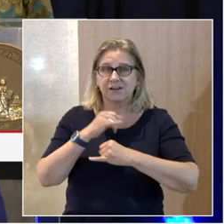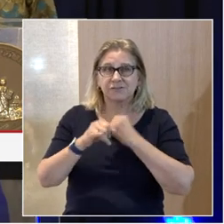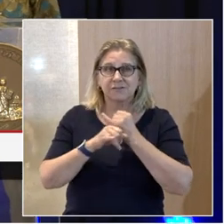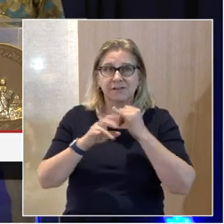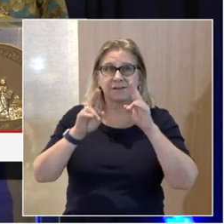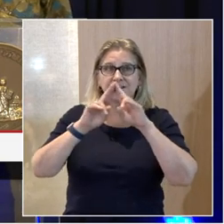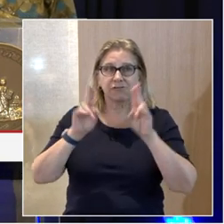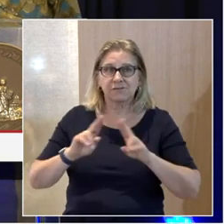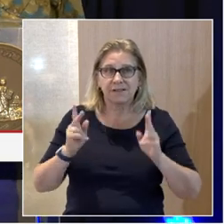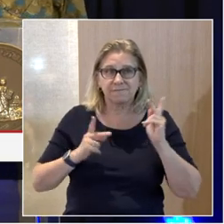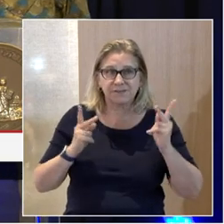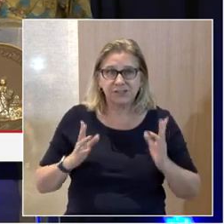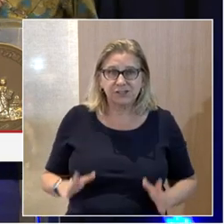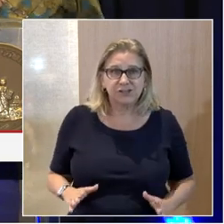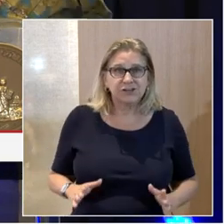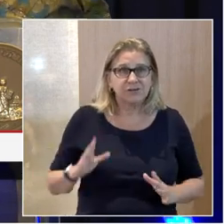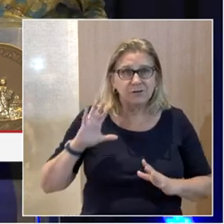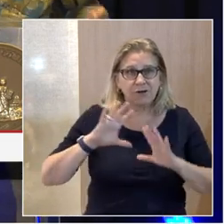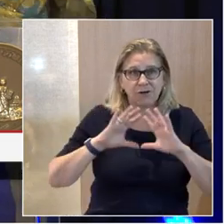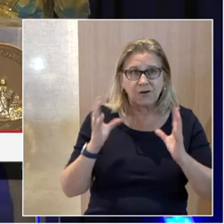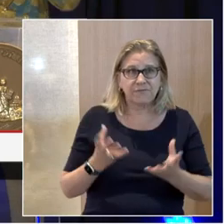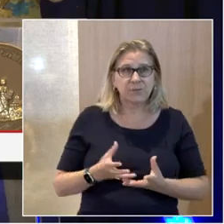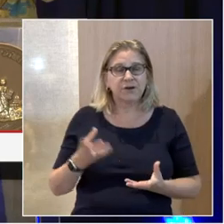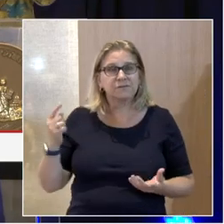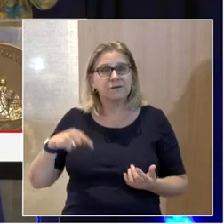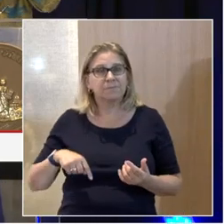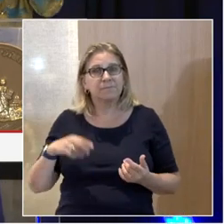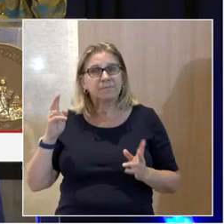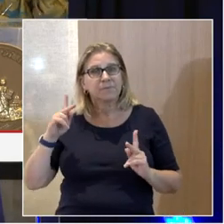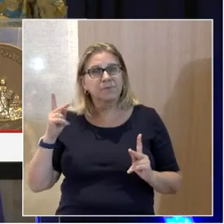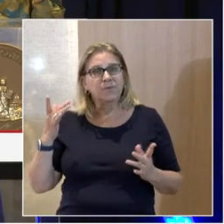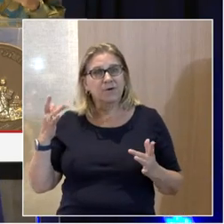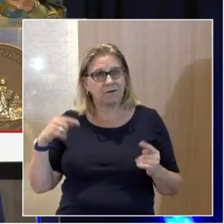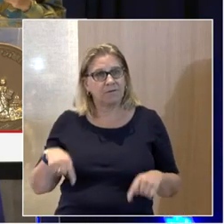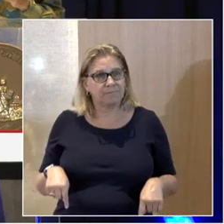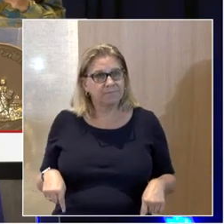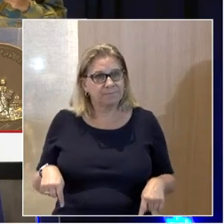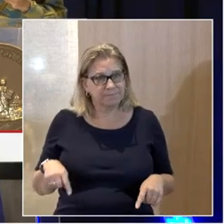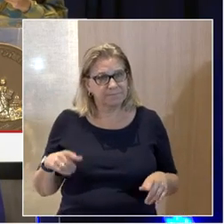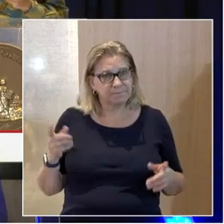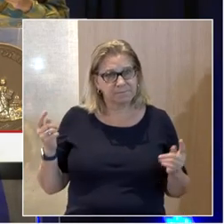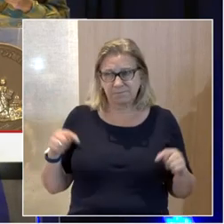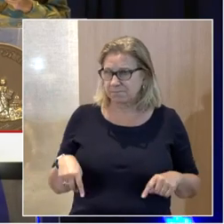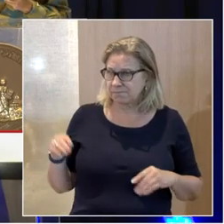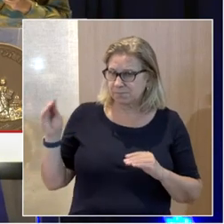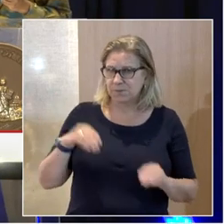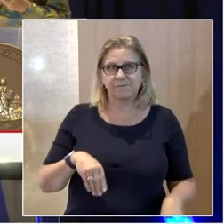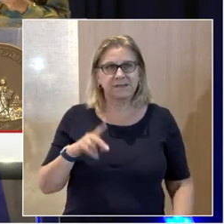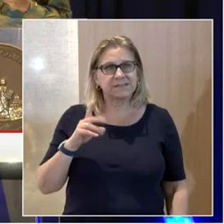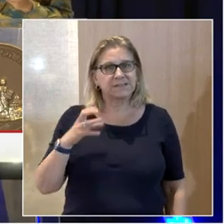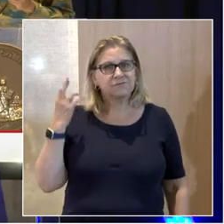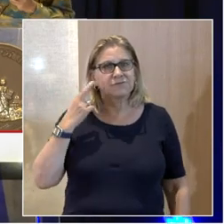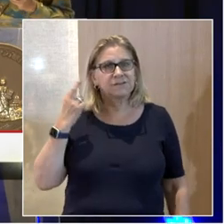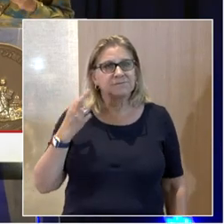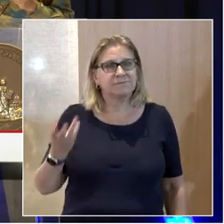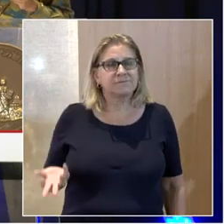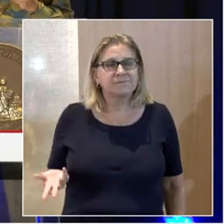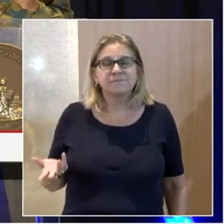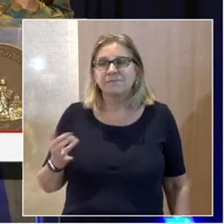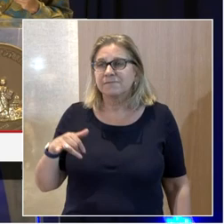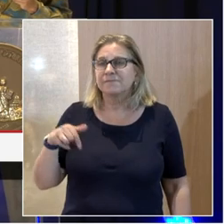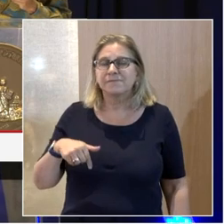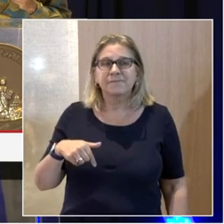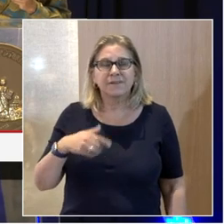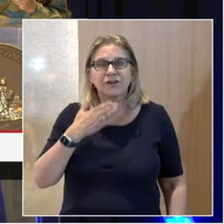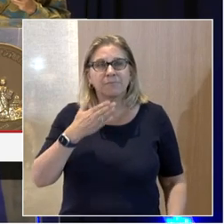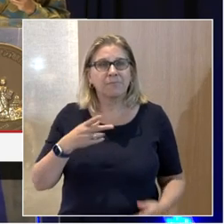visitors. It also is the reason that people make the strategic decisions to move to the communities where they want to live. And